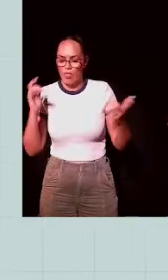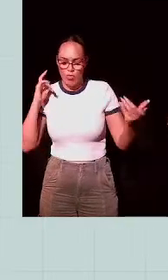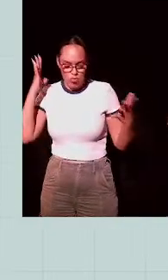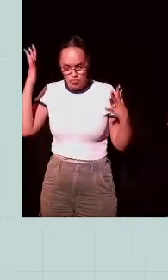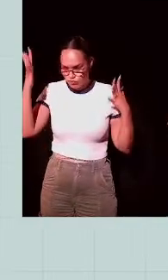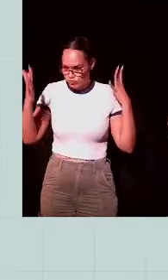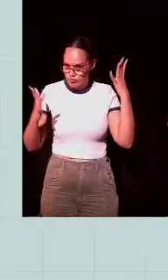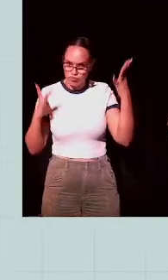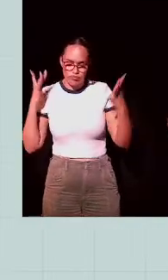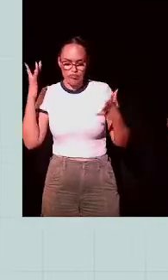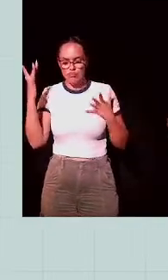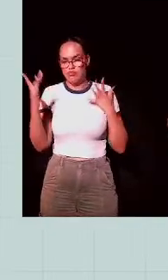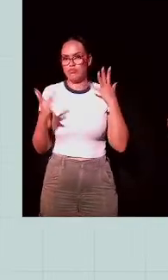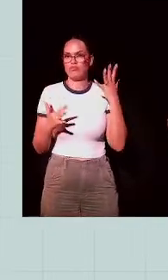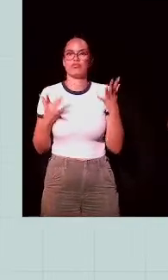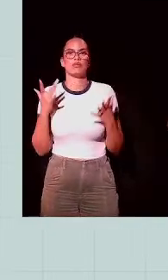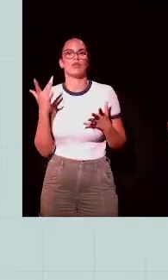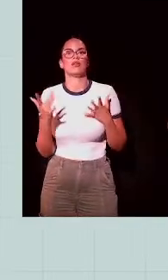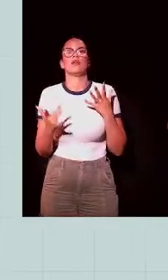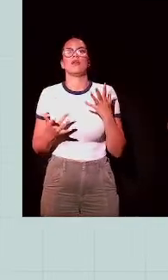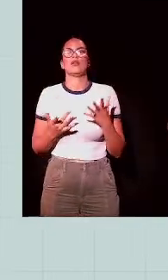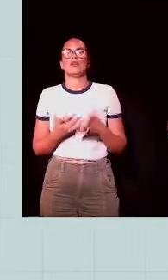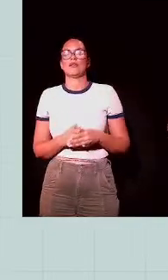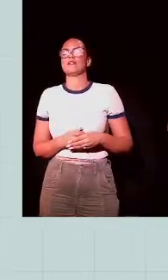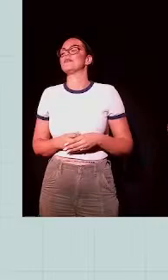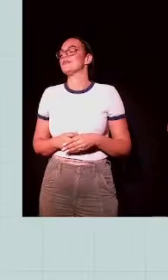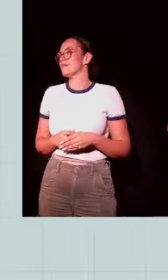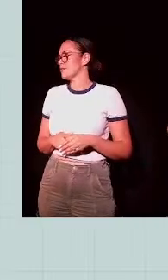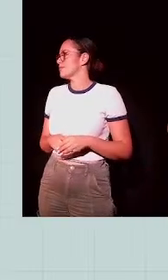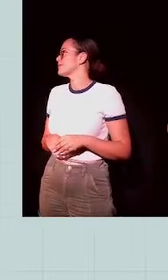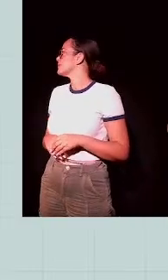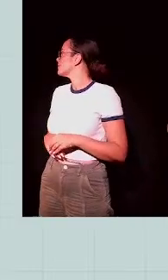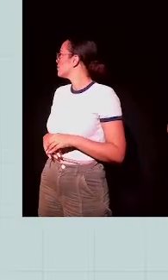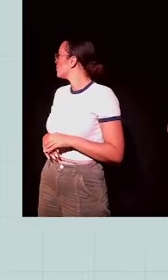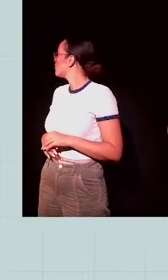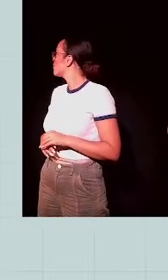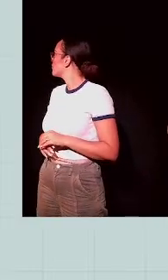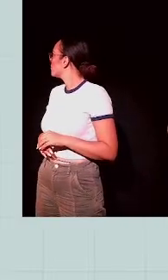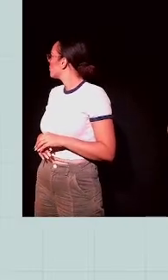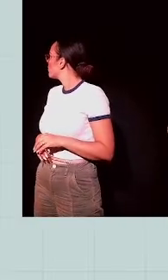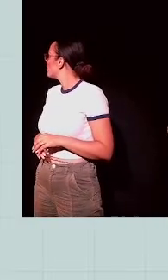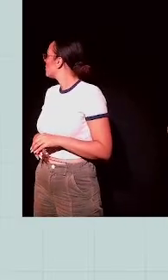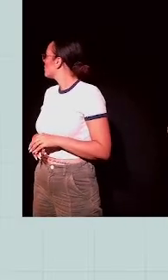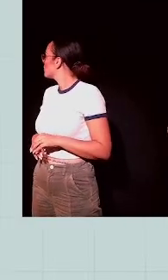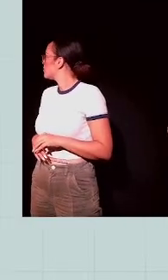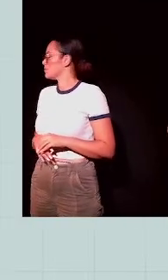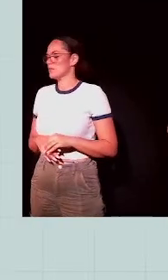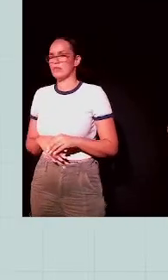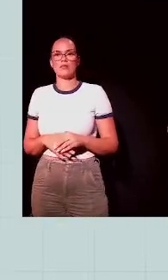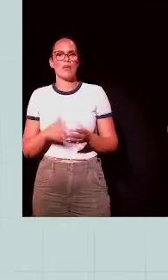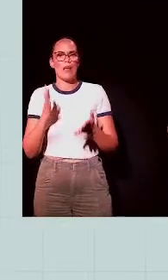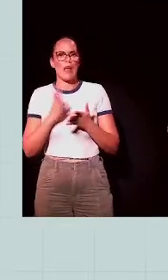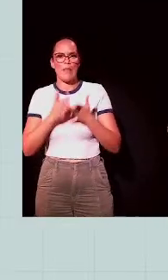stardom that gives you your place. You should be careful.